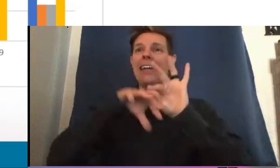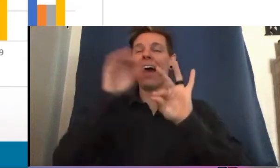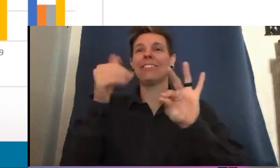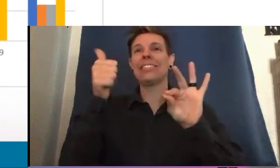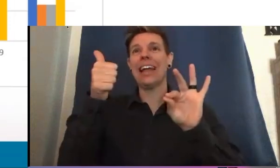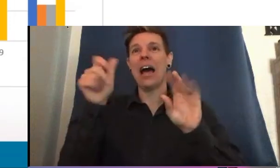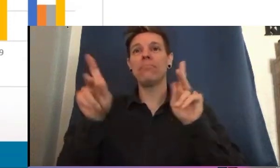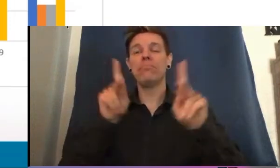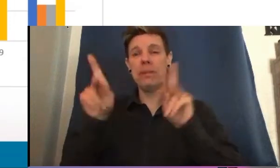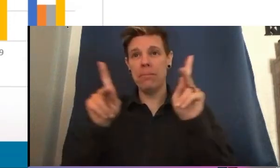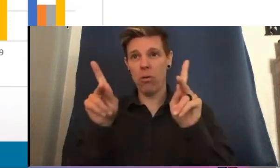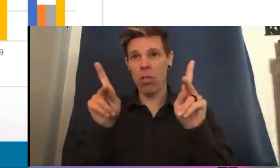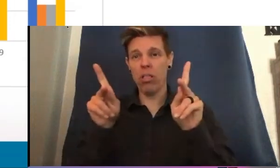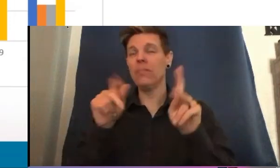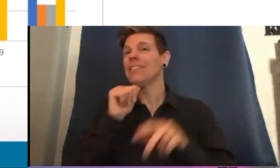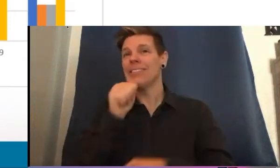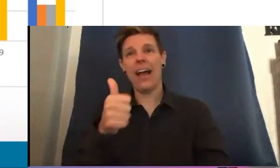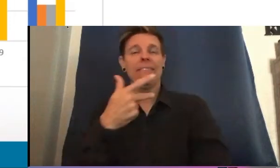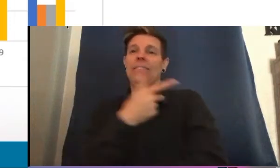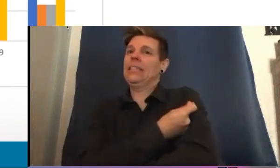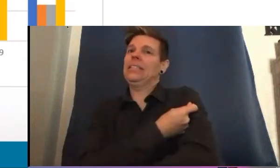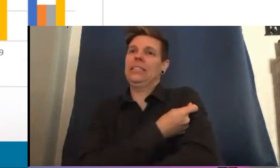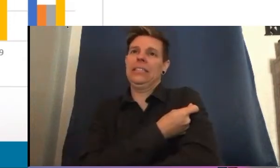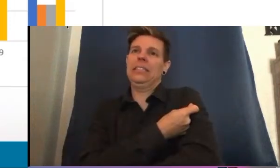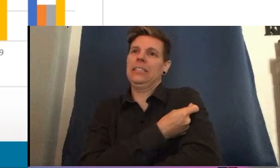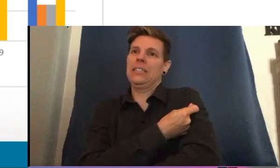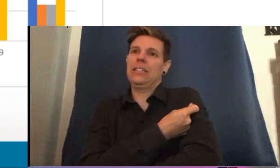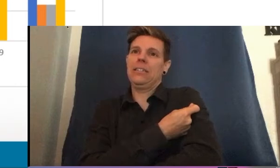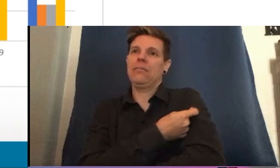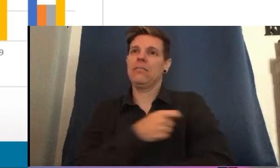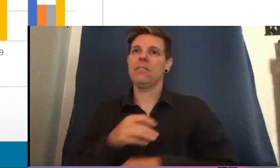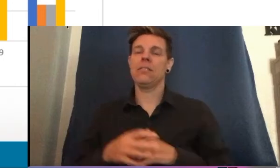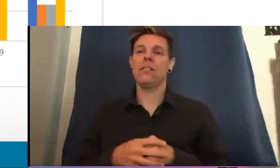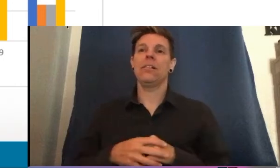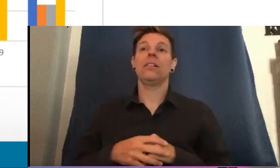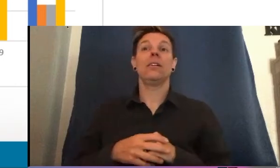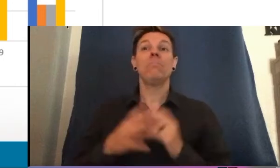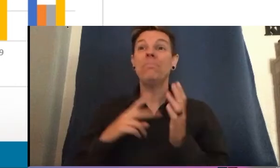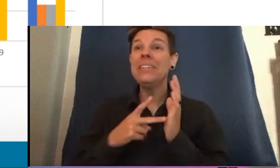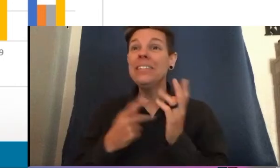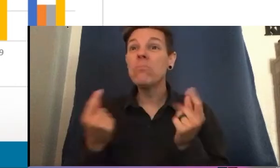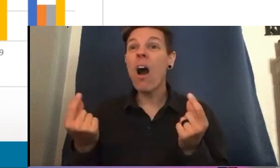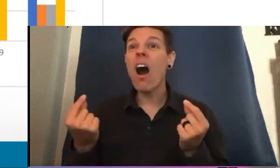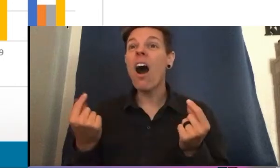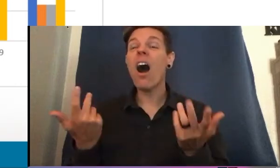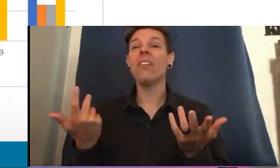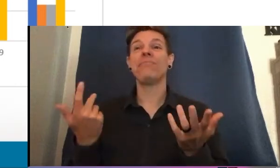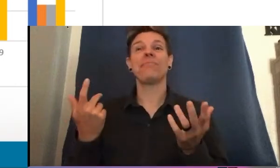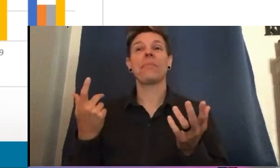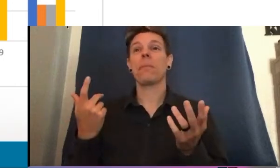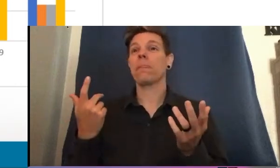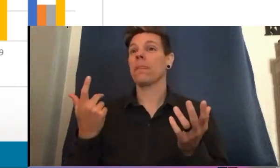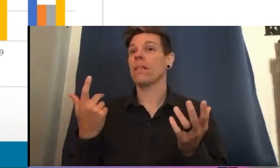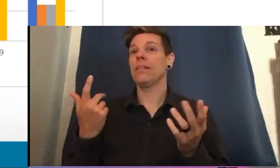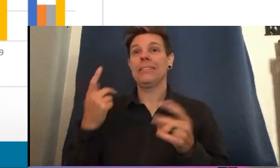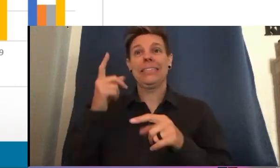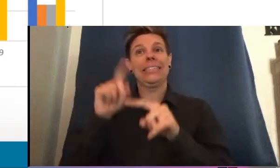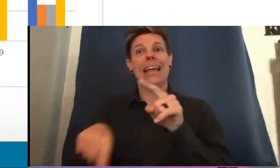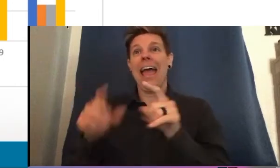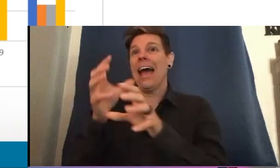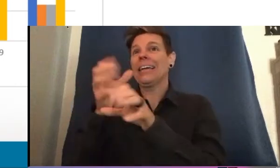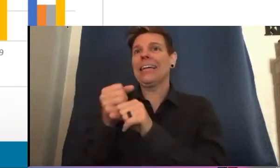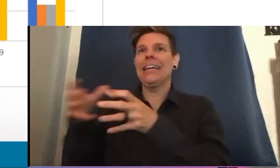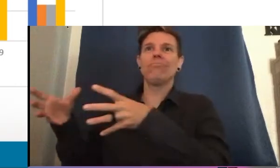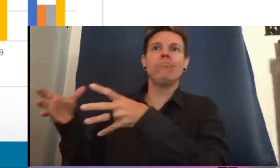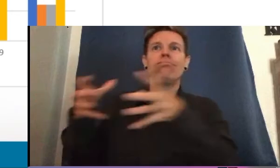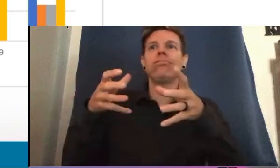among those eligible. So that even means, we can't get into eligibility till that second shot group. Questions? Thank you,